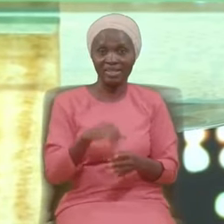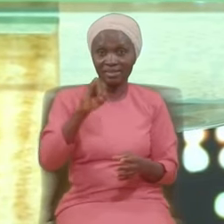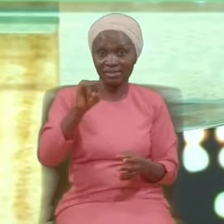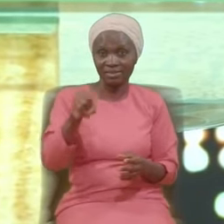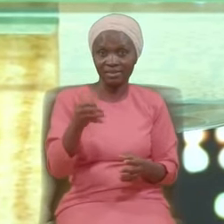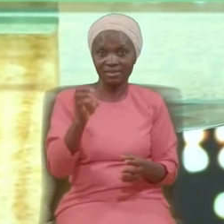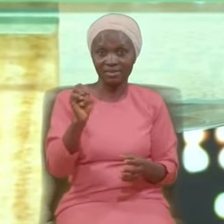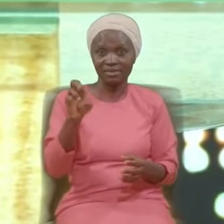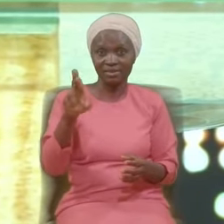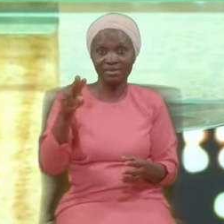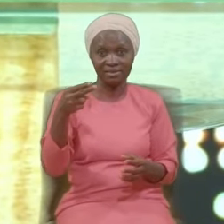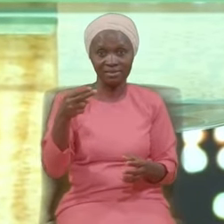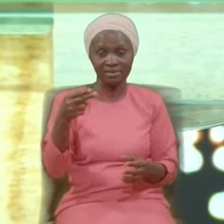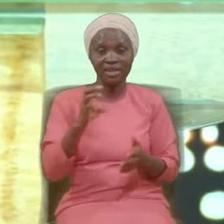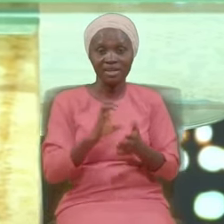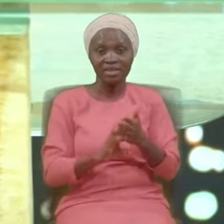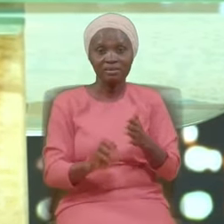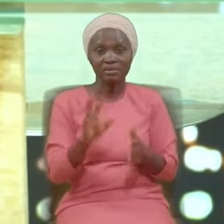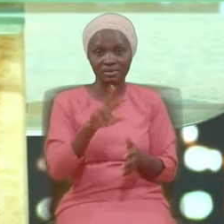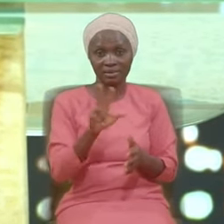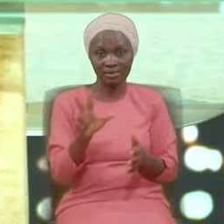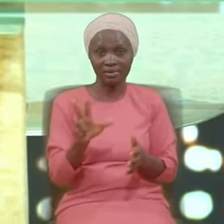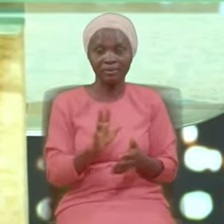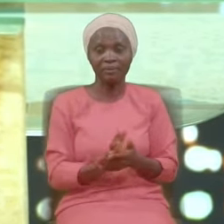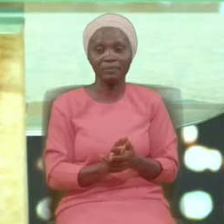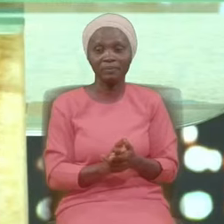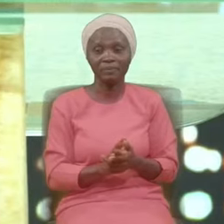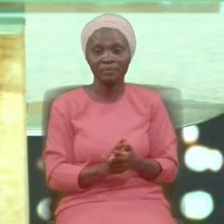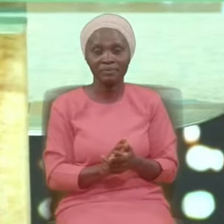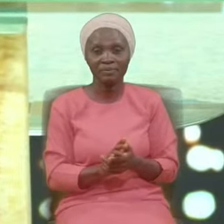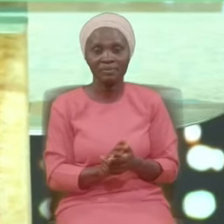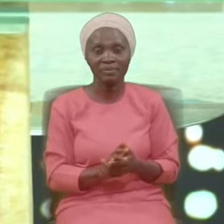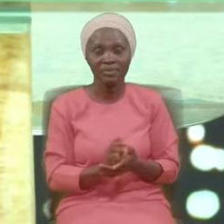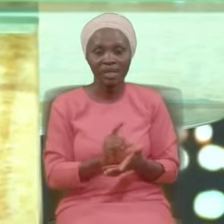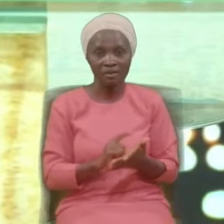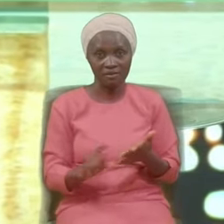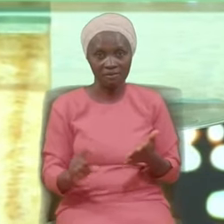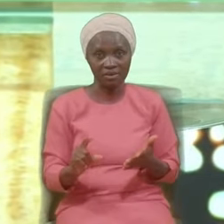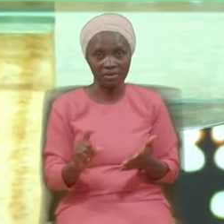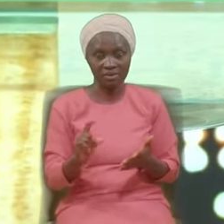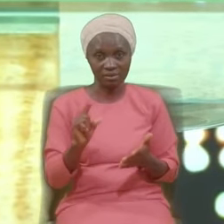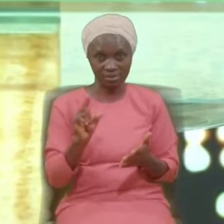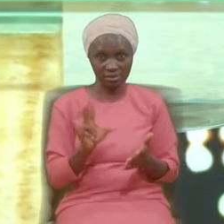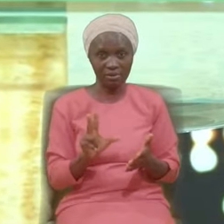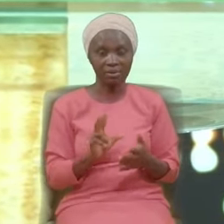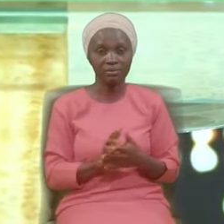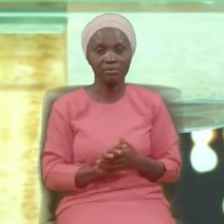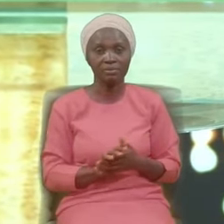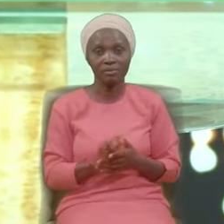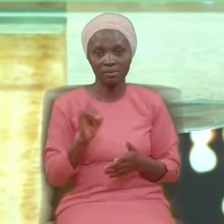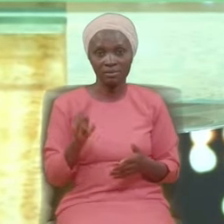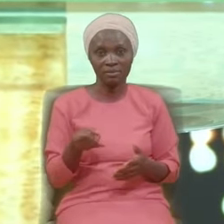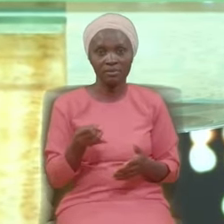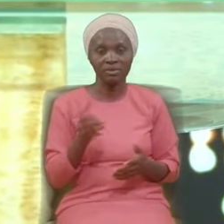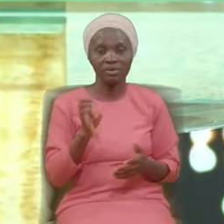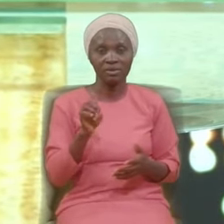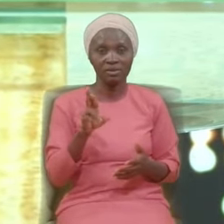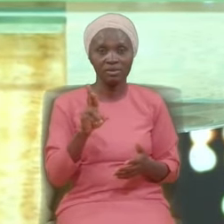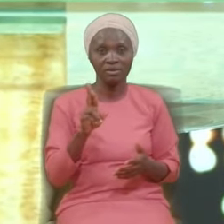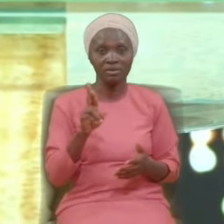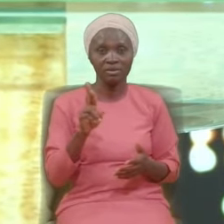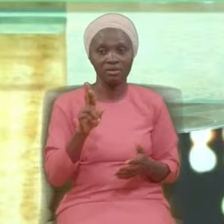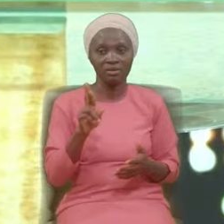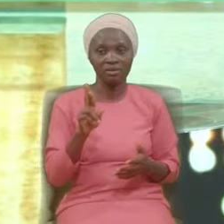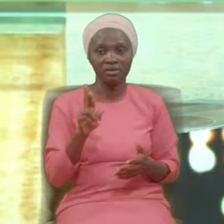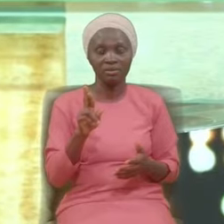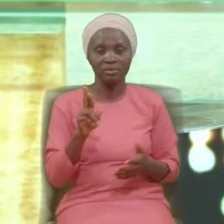33. Jeremiah chapter 33. I'm reading from verse 3. Jeremiah chapter 33,